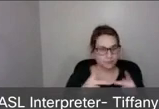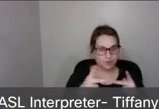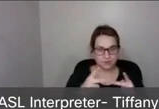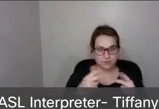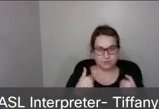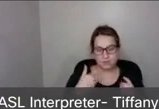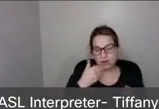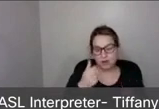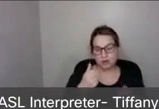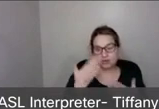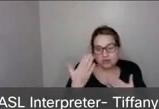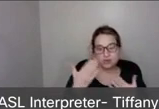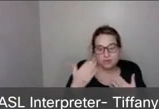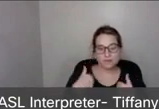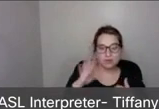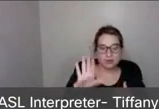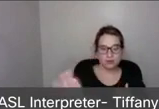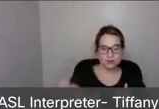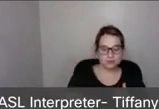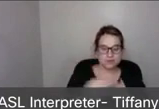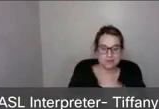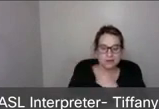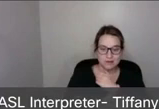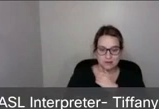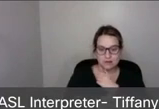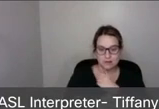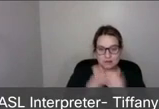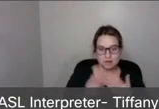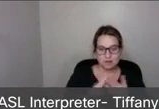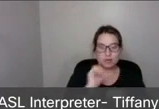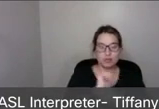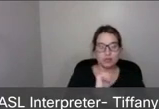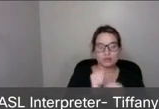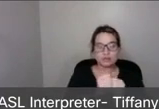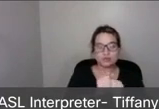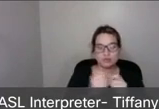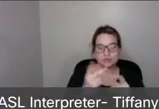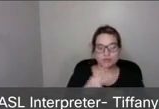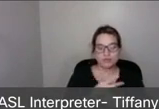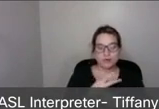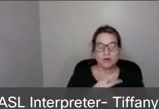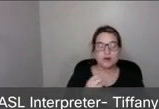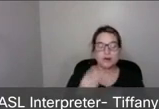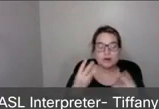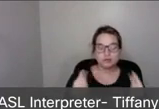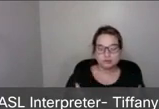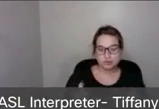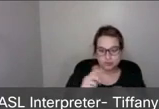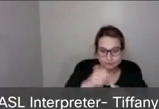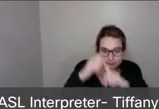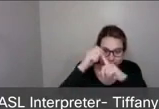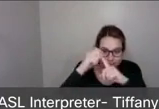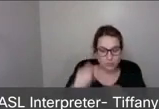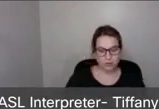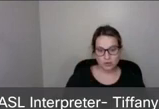those counties in our district. We need to work together to find solutions to the unique problems we face in Northeast